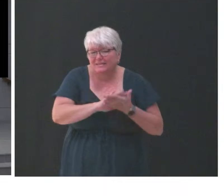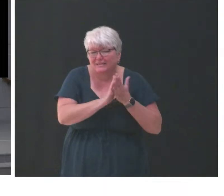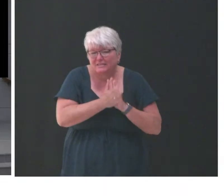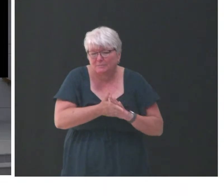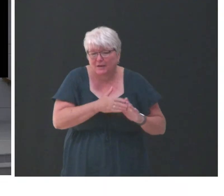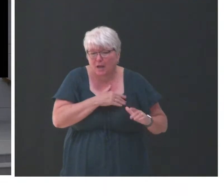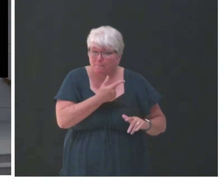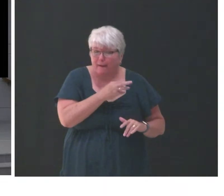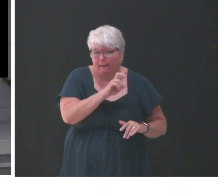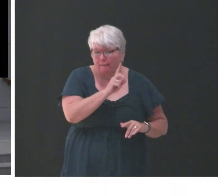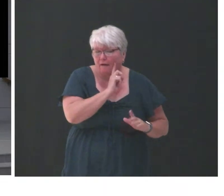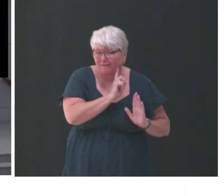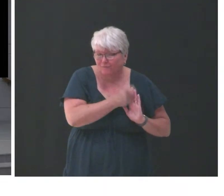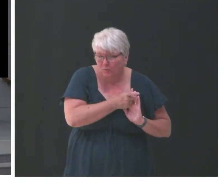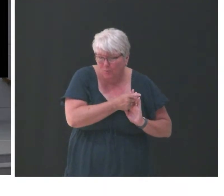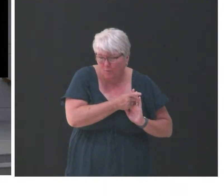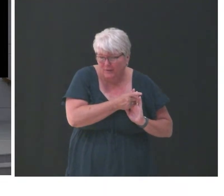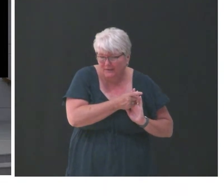God for a moment